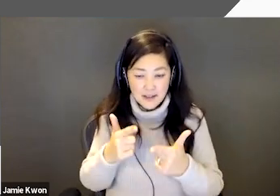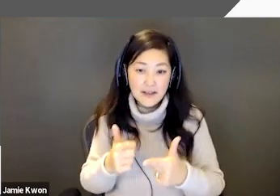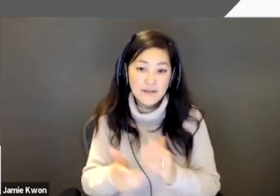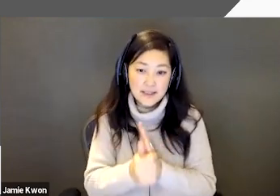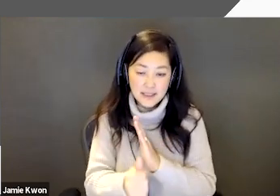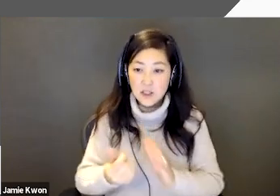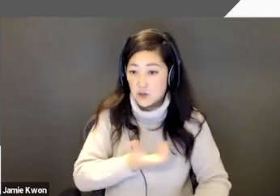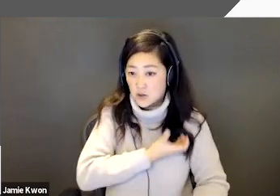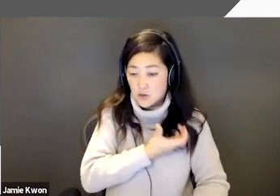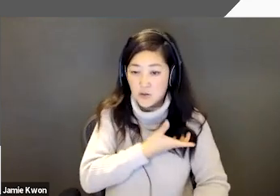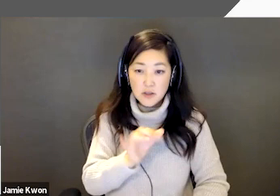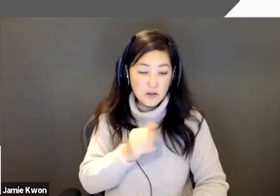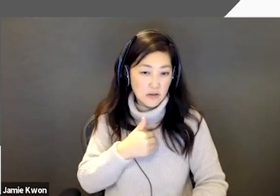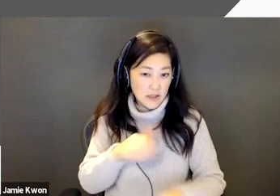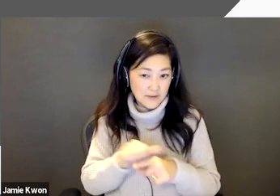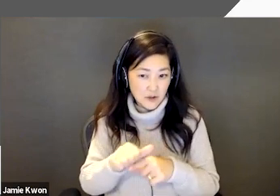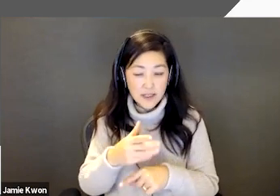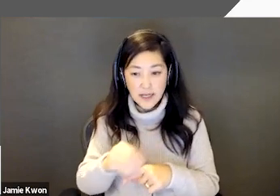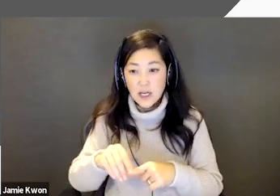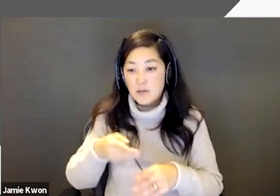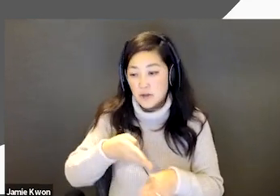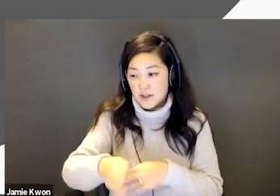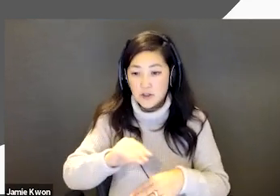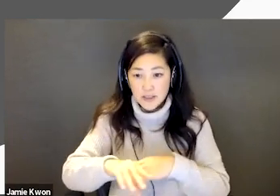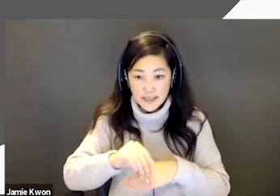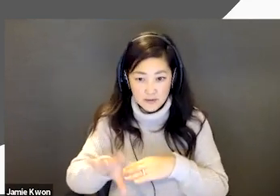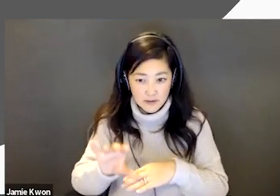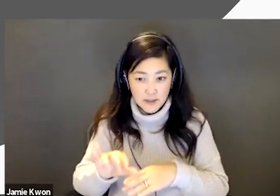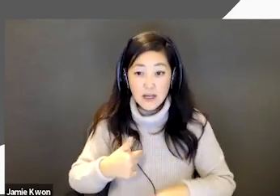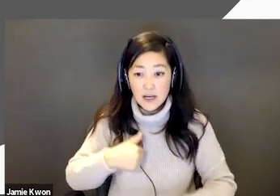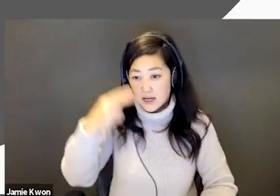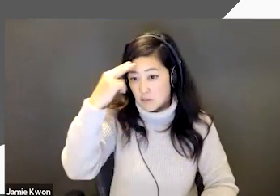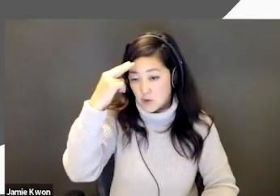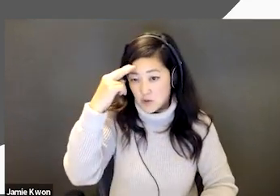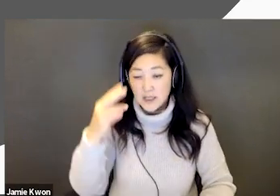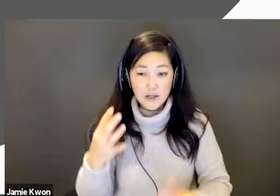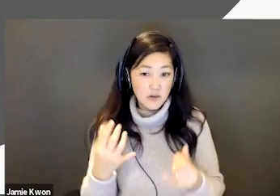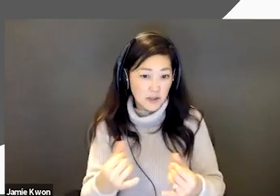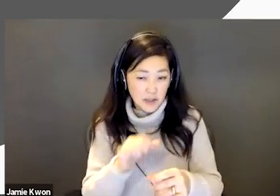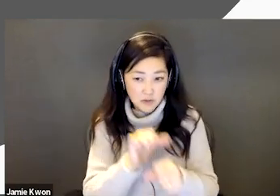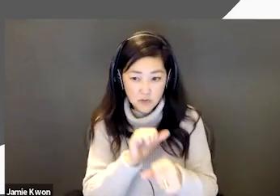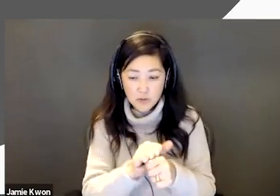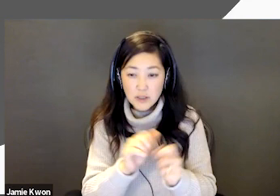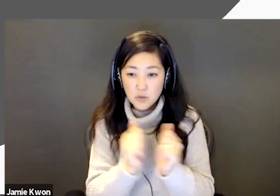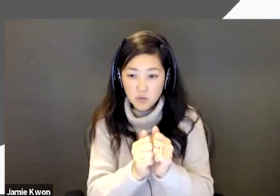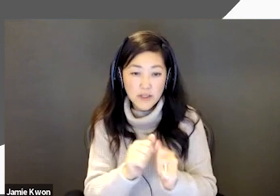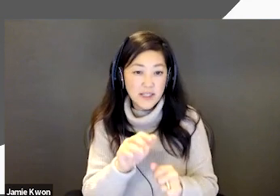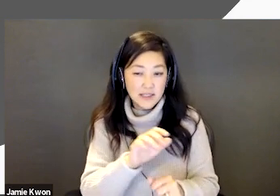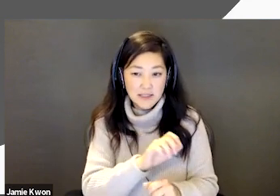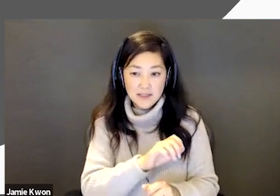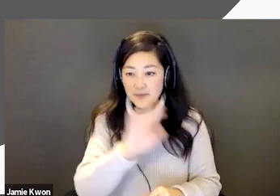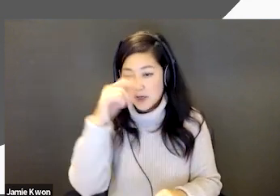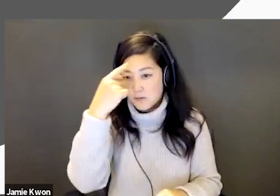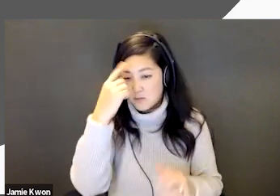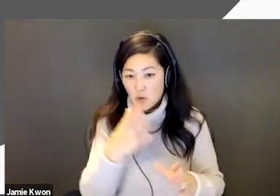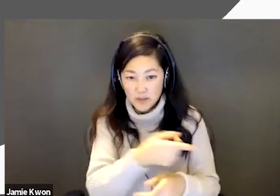and have had training in professional counseling. I am neurodivergent, Currently, I work directly with employers across many industries